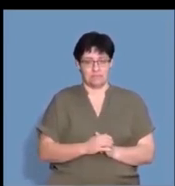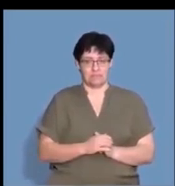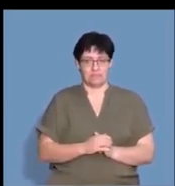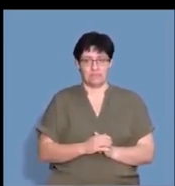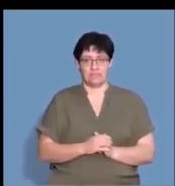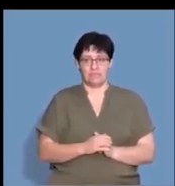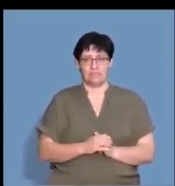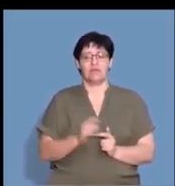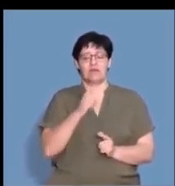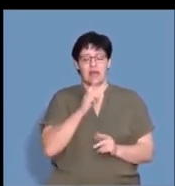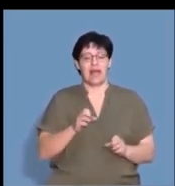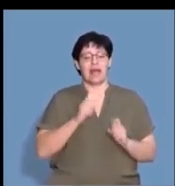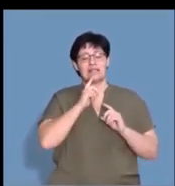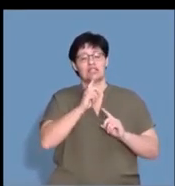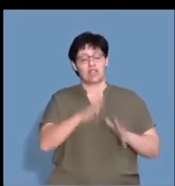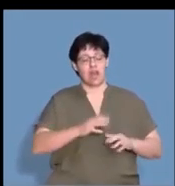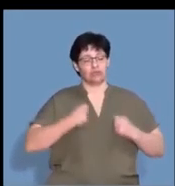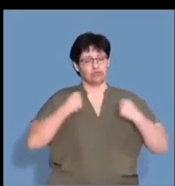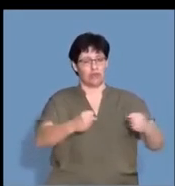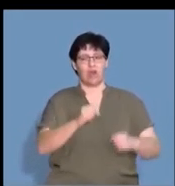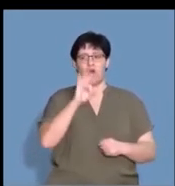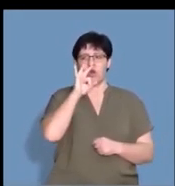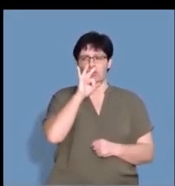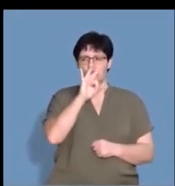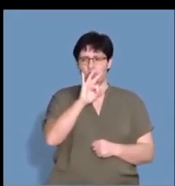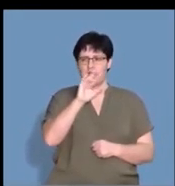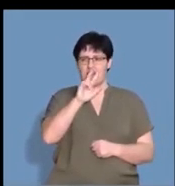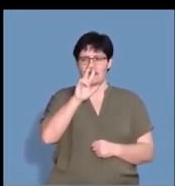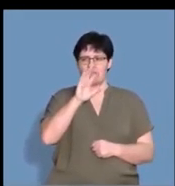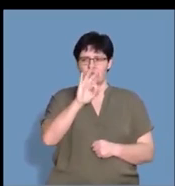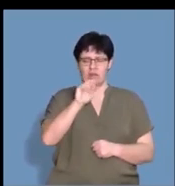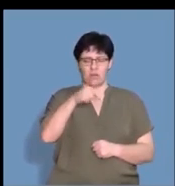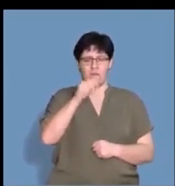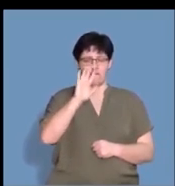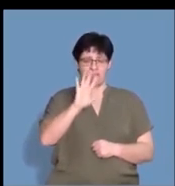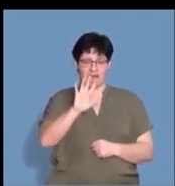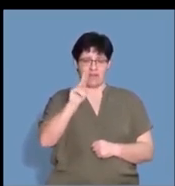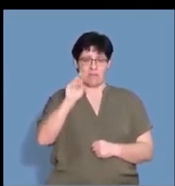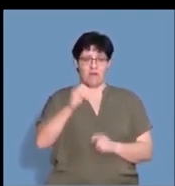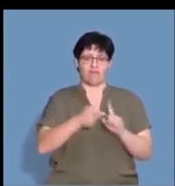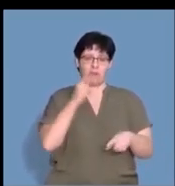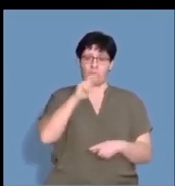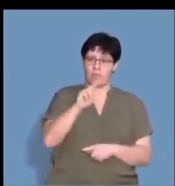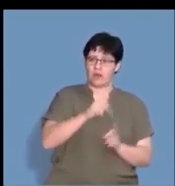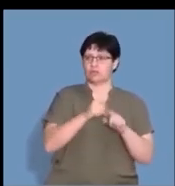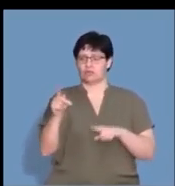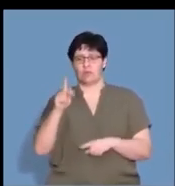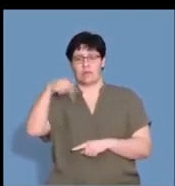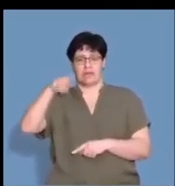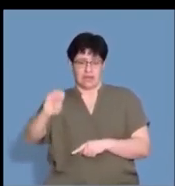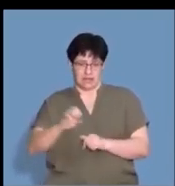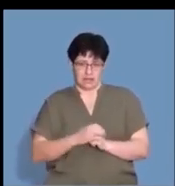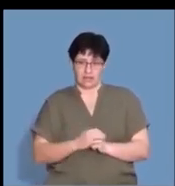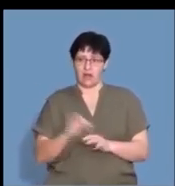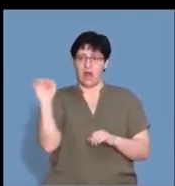and it's an educator drove 383.5 kilometers from Kumani to Port Elizabeth.